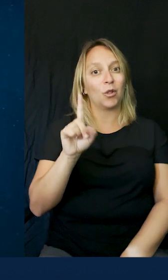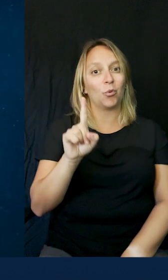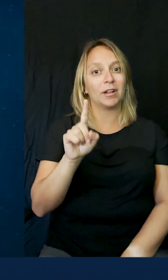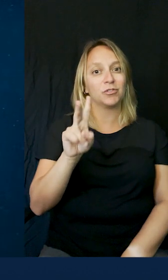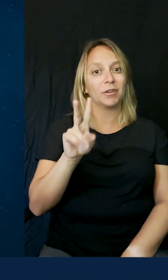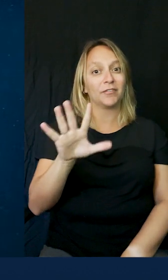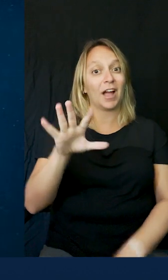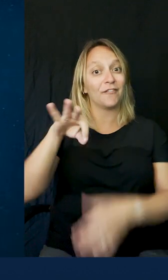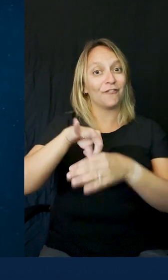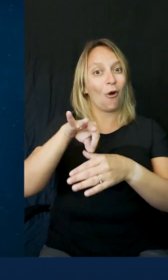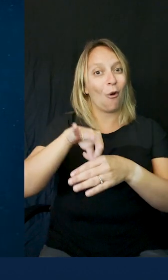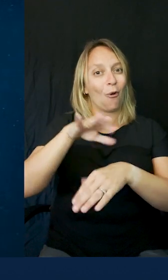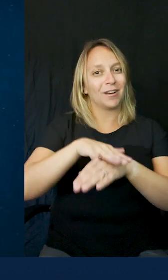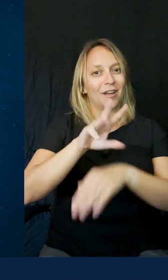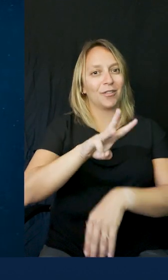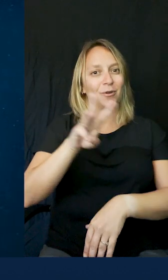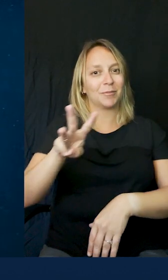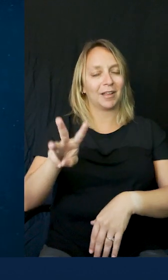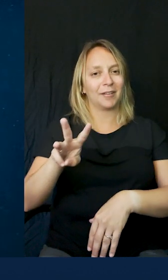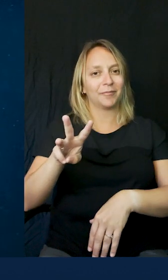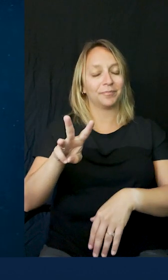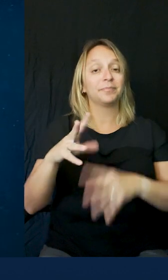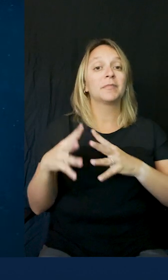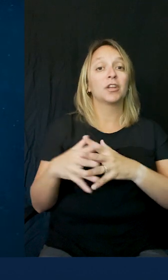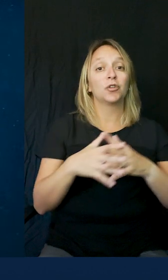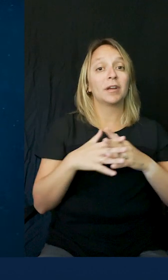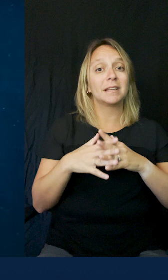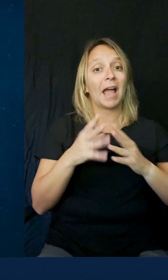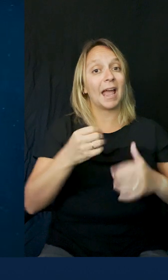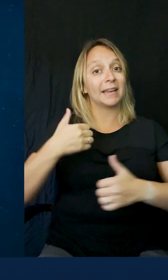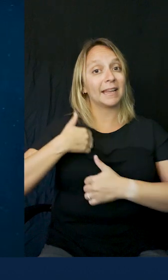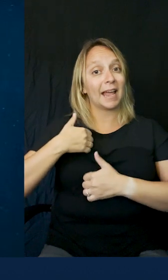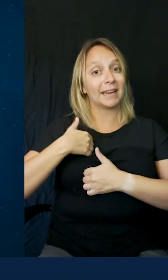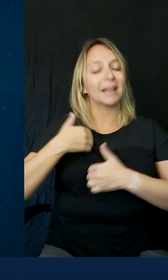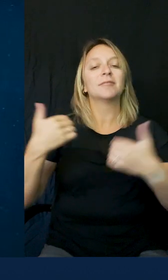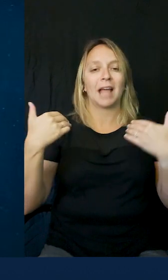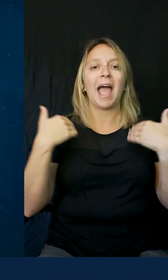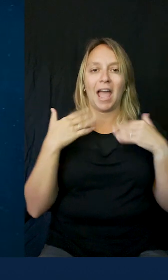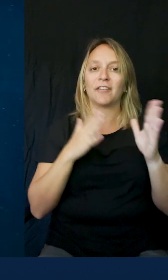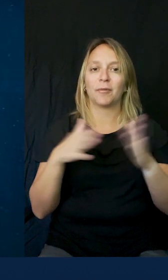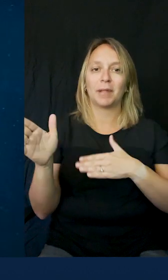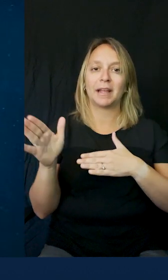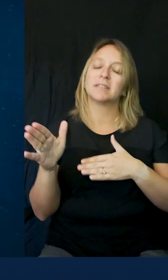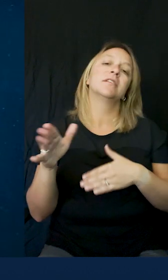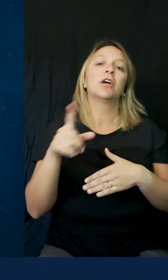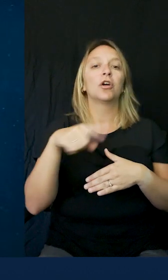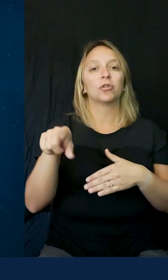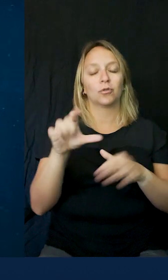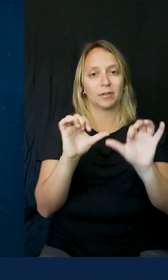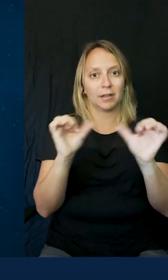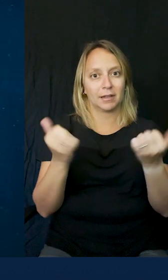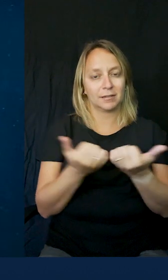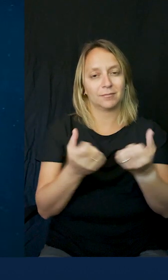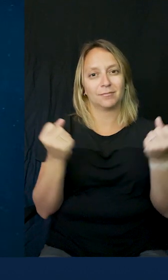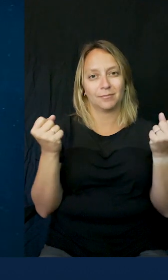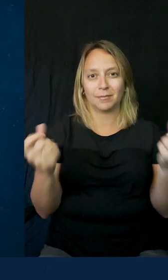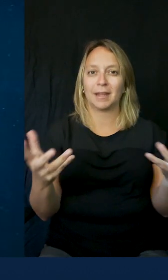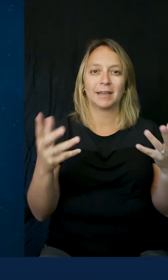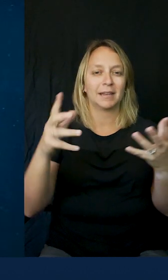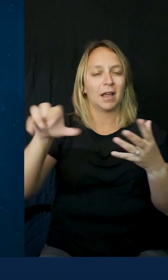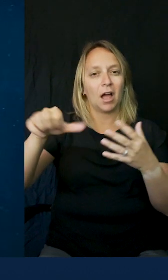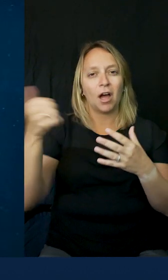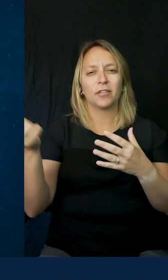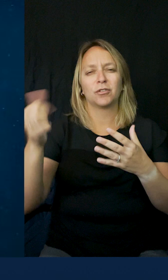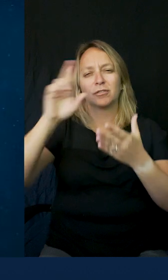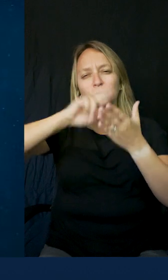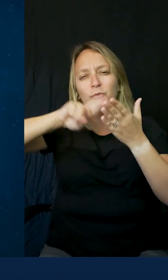Both the United States and Canada have recovery plans. Those agencies and many others are conducting research and implementing actions to aid the orcas